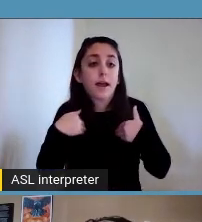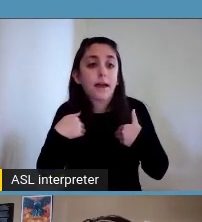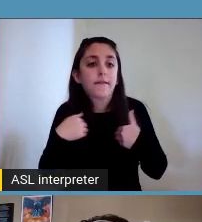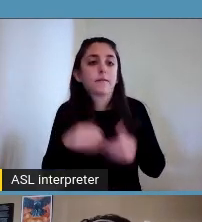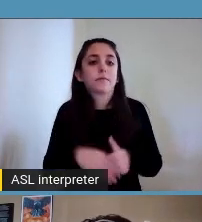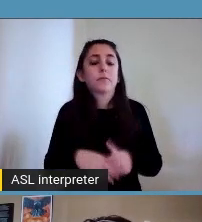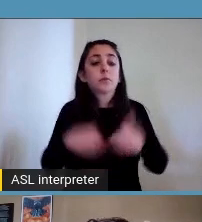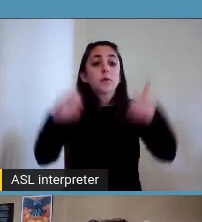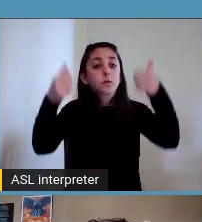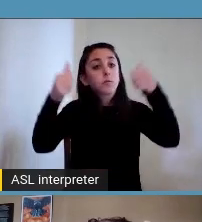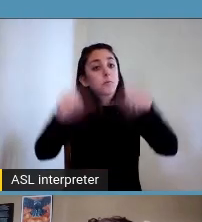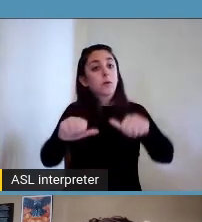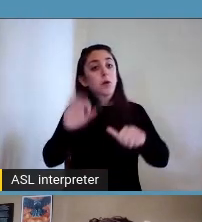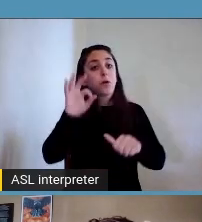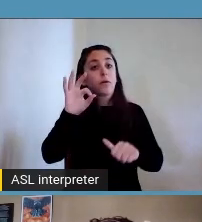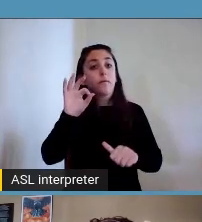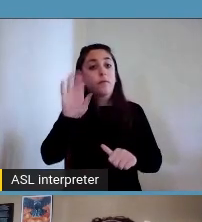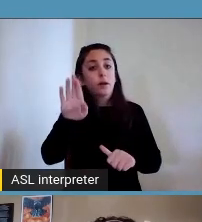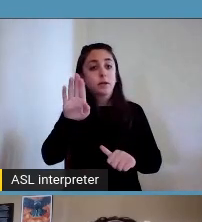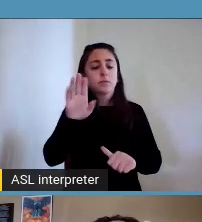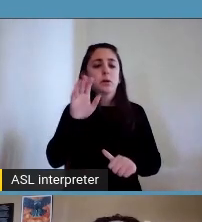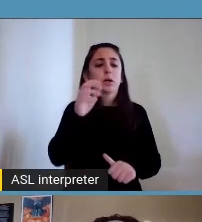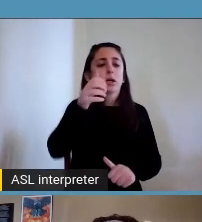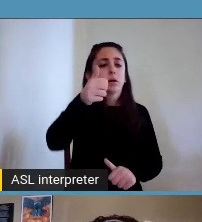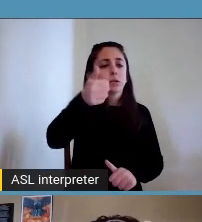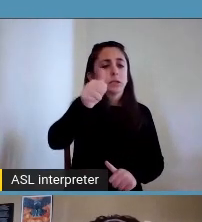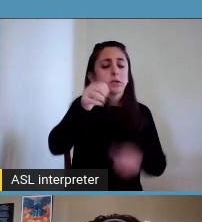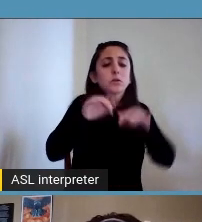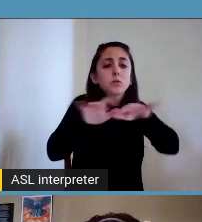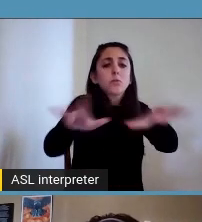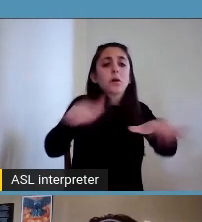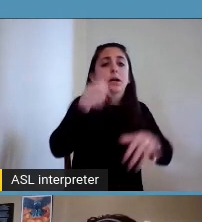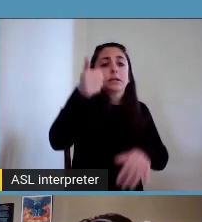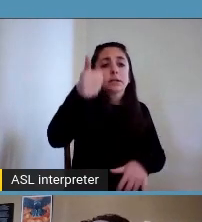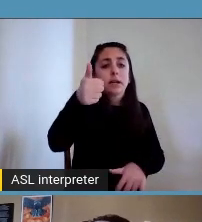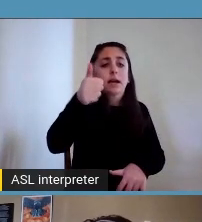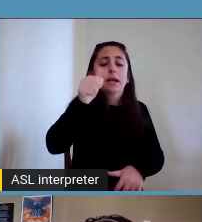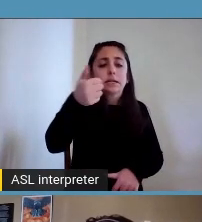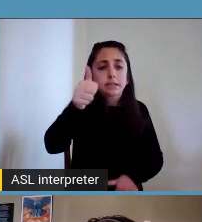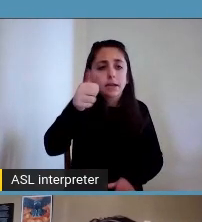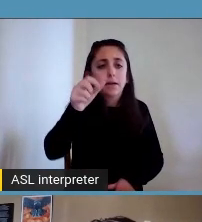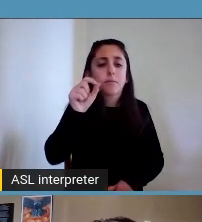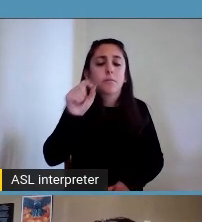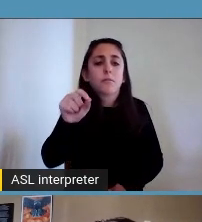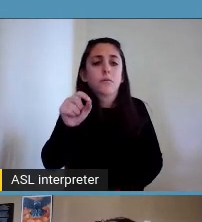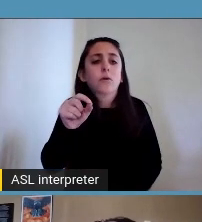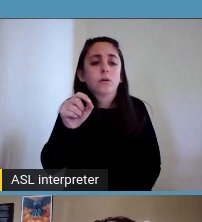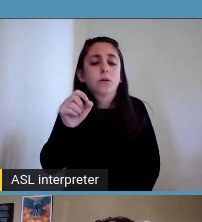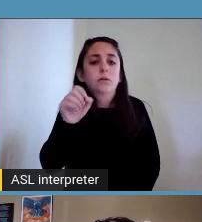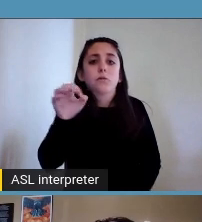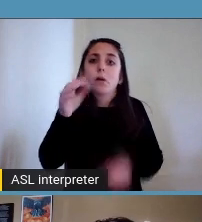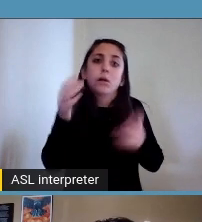Facebook was 10.3 thousand people, which is pretty darn good for us.